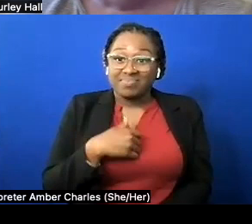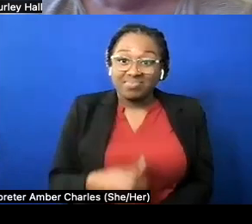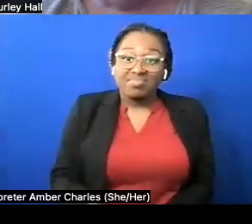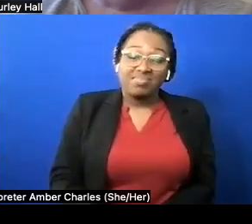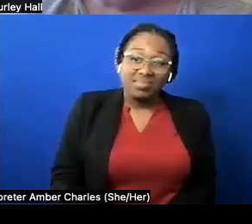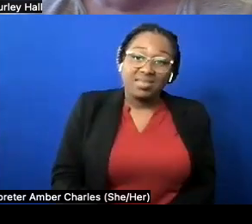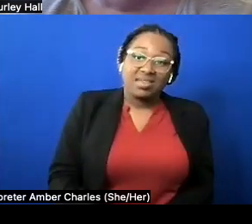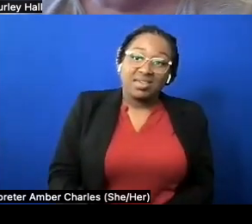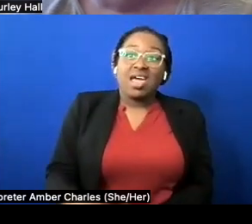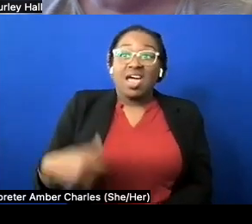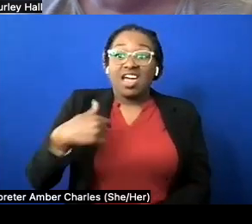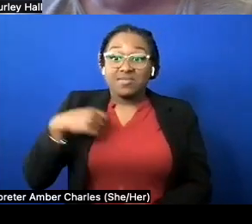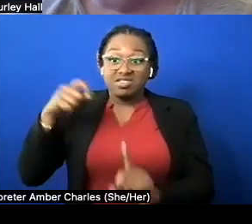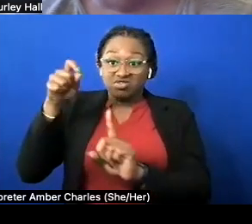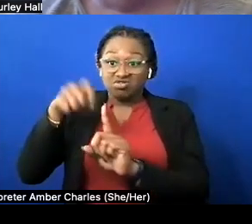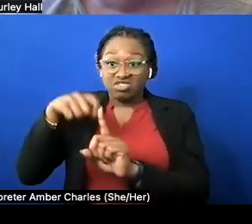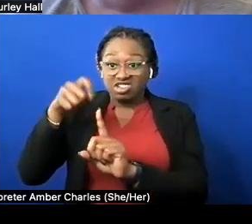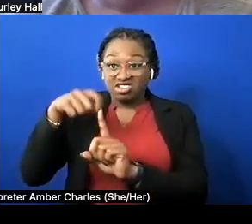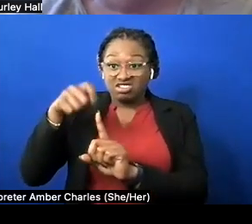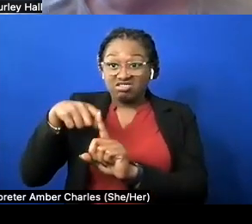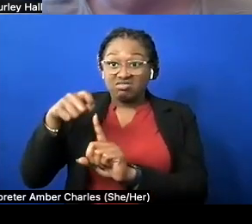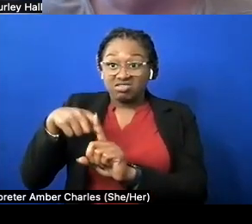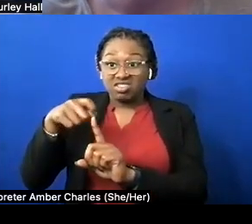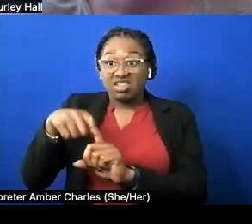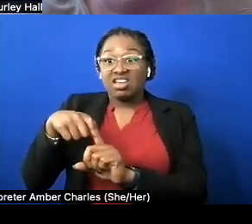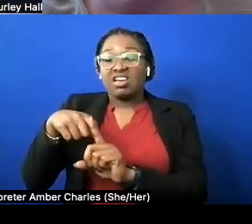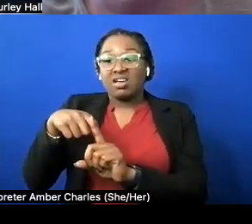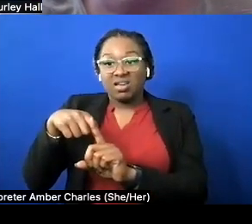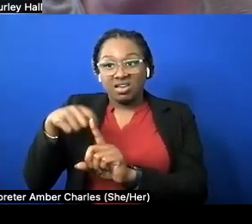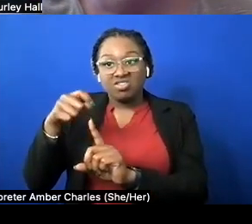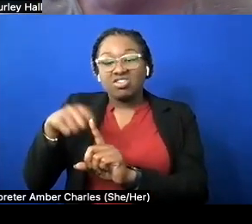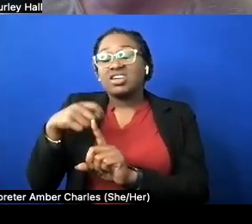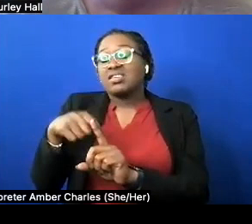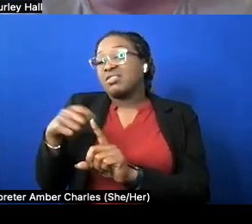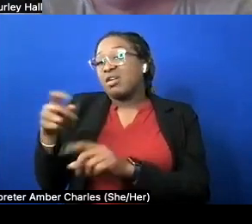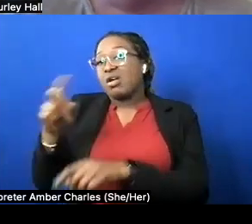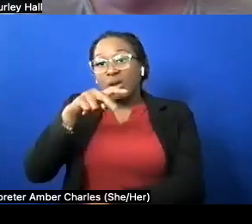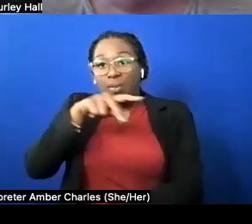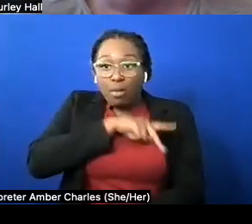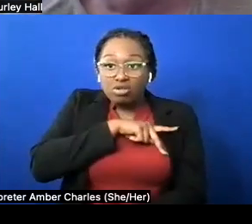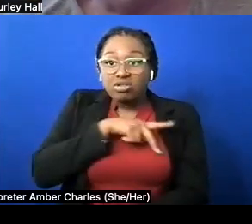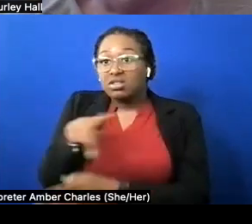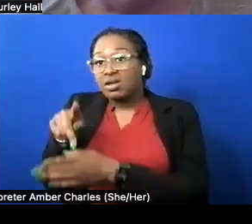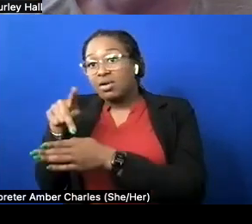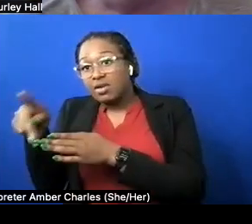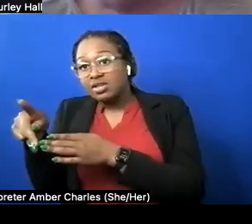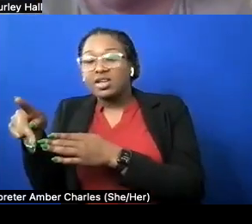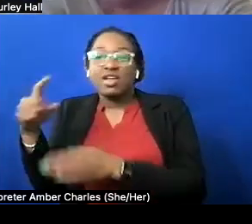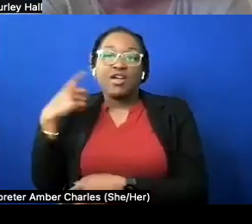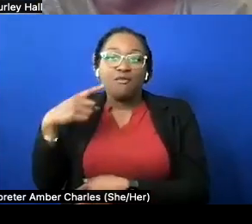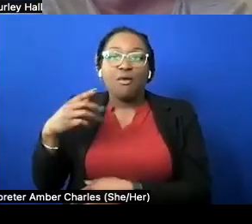I've been criticized, whether it is, you know, personally, professionally, wherever, for being a